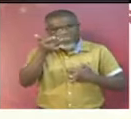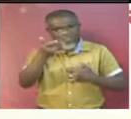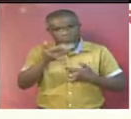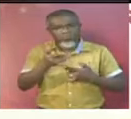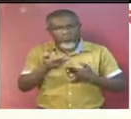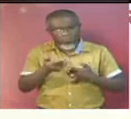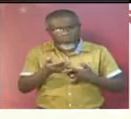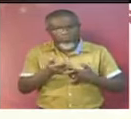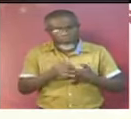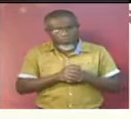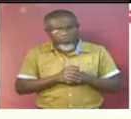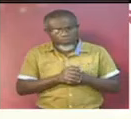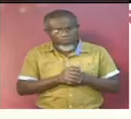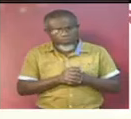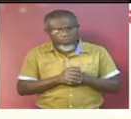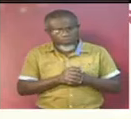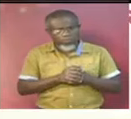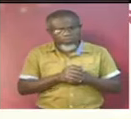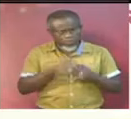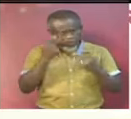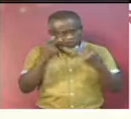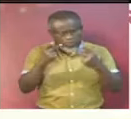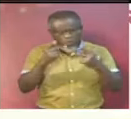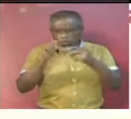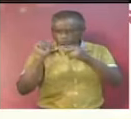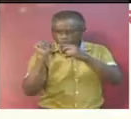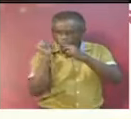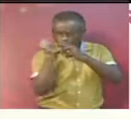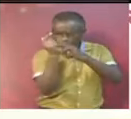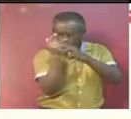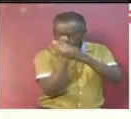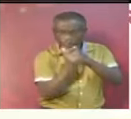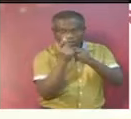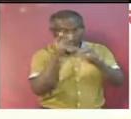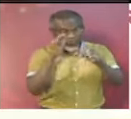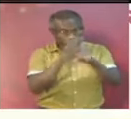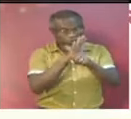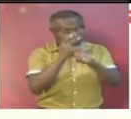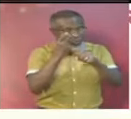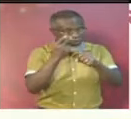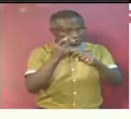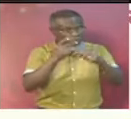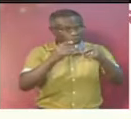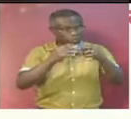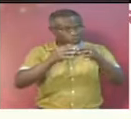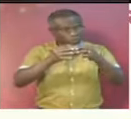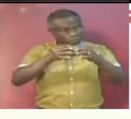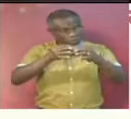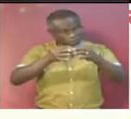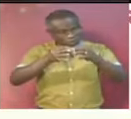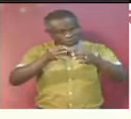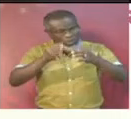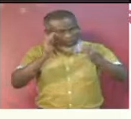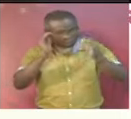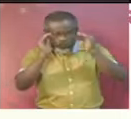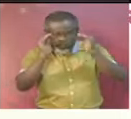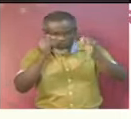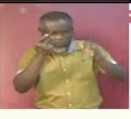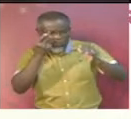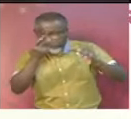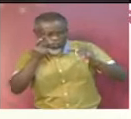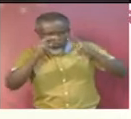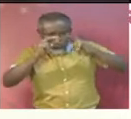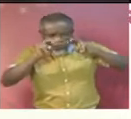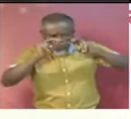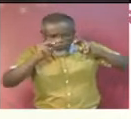but all of the things that contribute to the decrease in cases that we're working towards. And to the extent that we see that happening, we will continue what we're doing. So